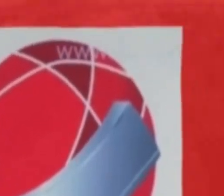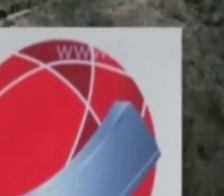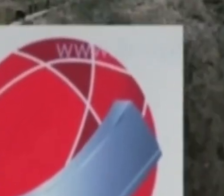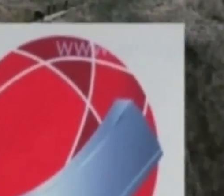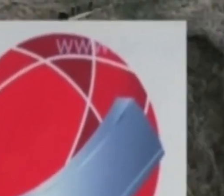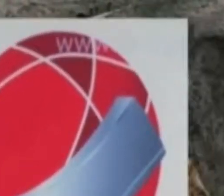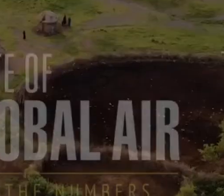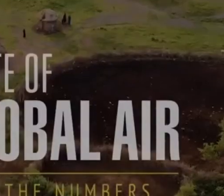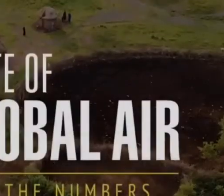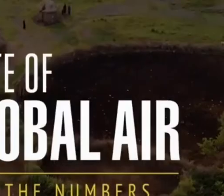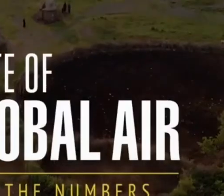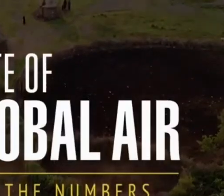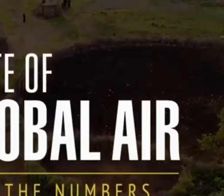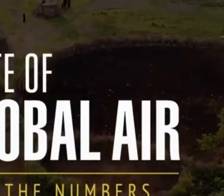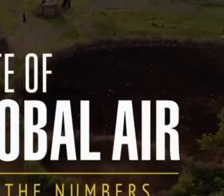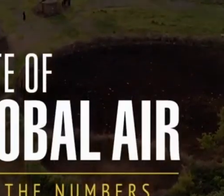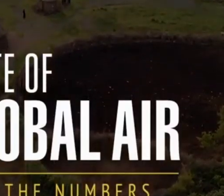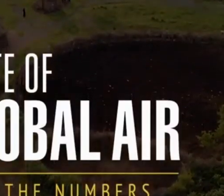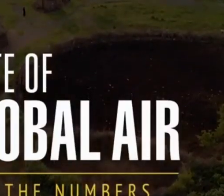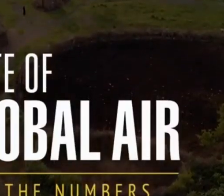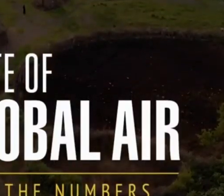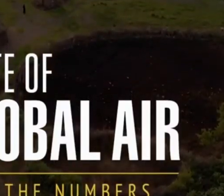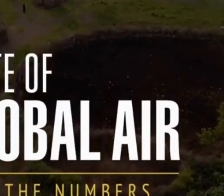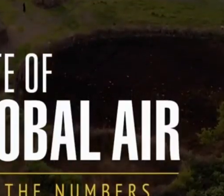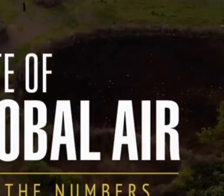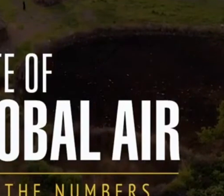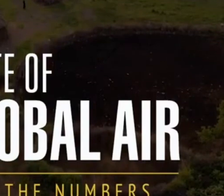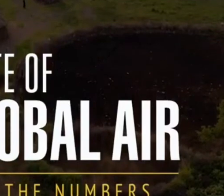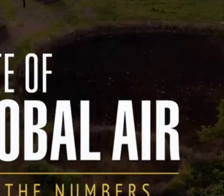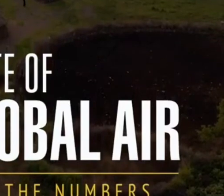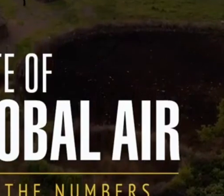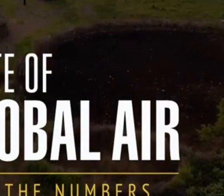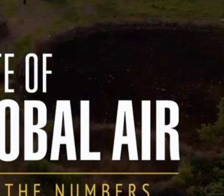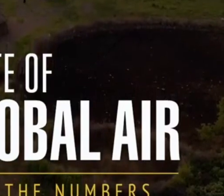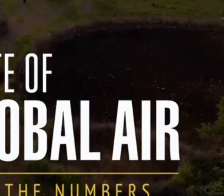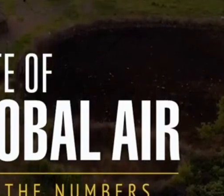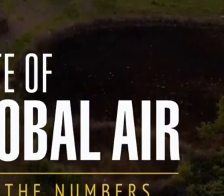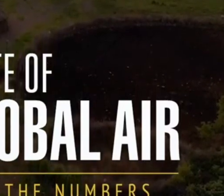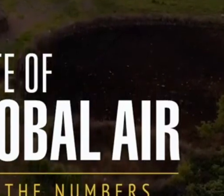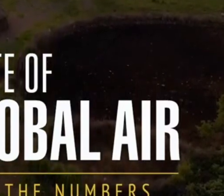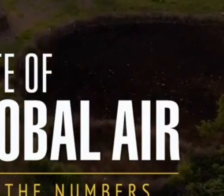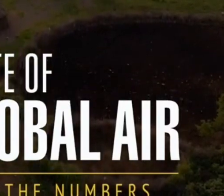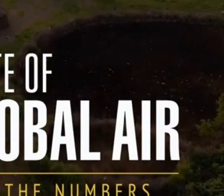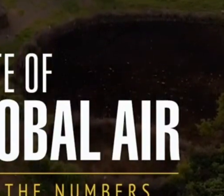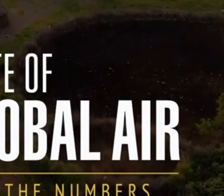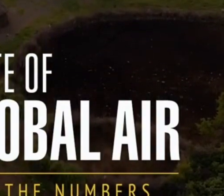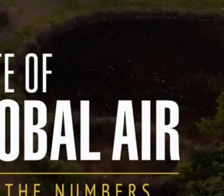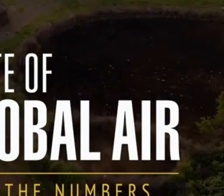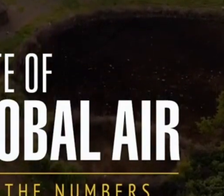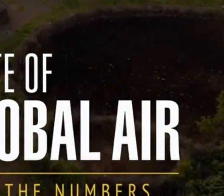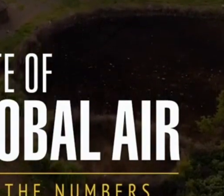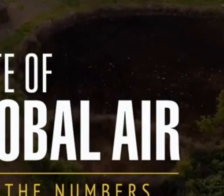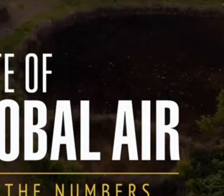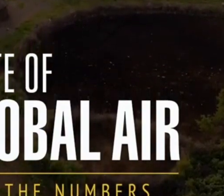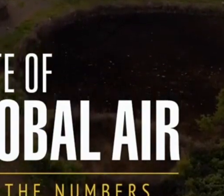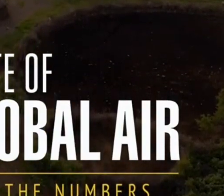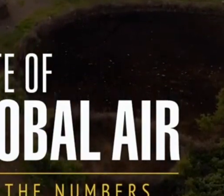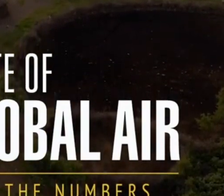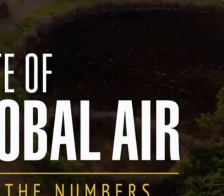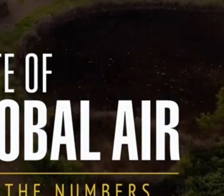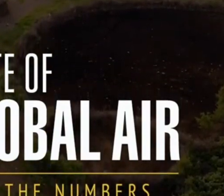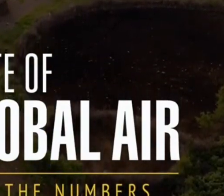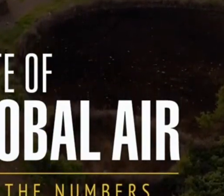that the dance studios were allowed to reopen and that they should be treated the same. Do you agree that dance